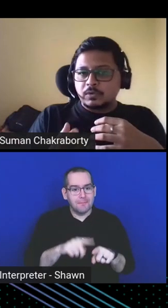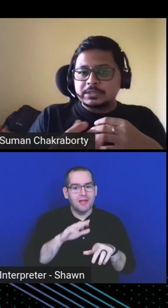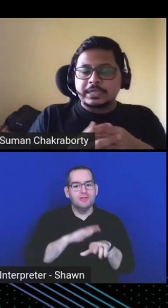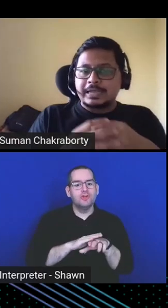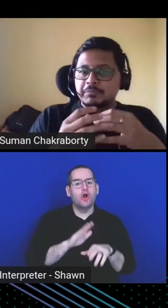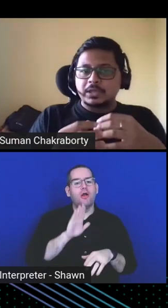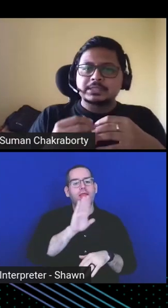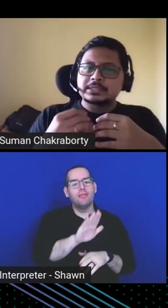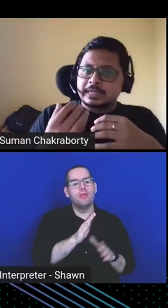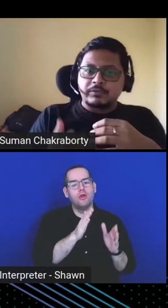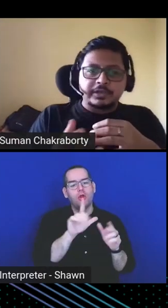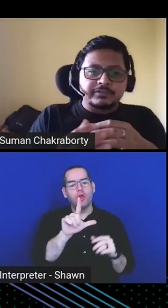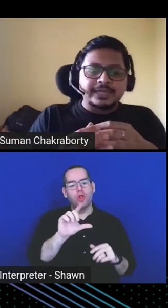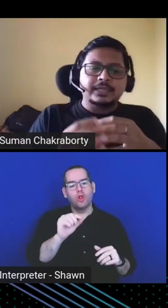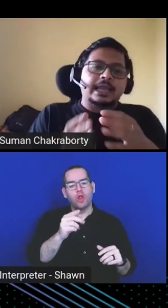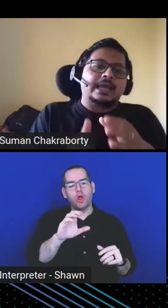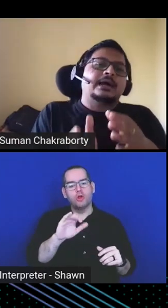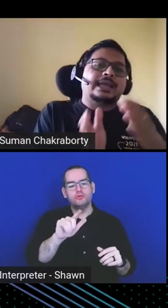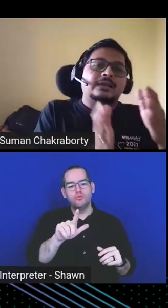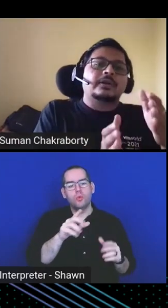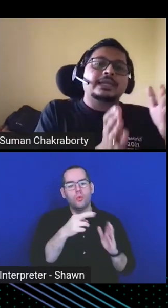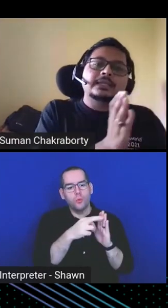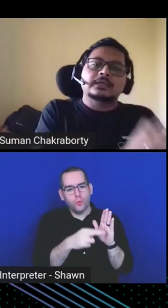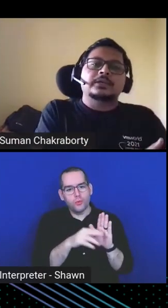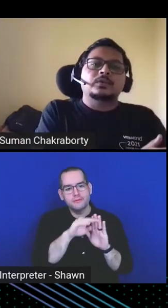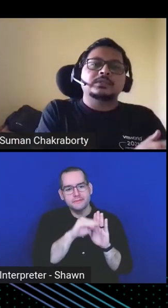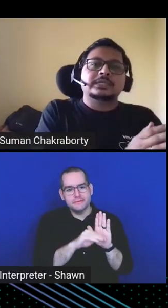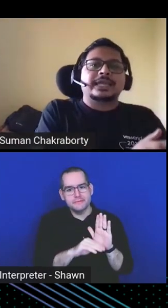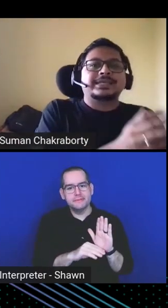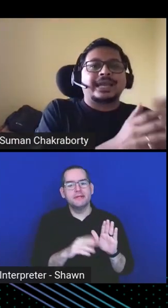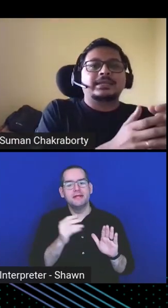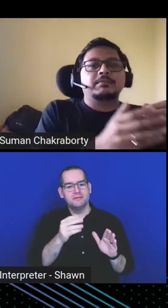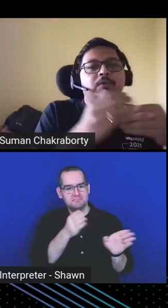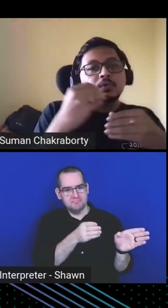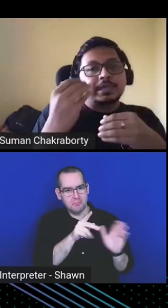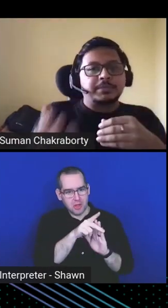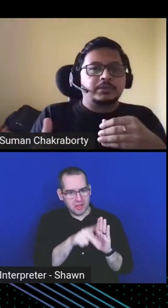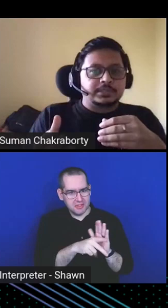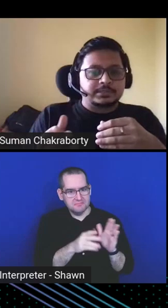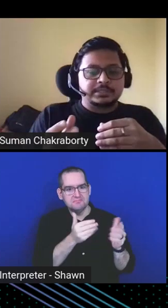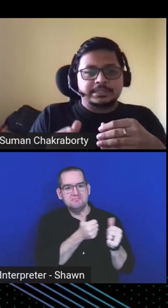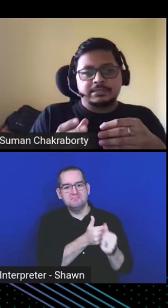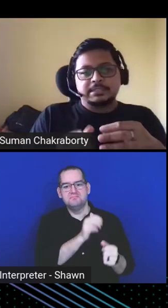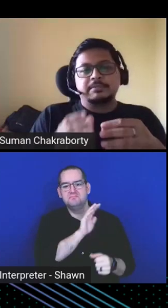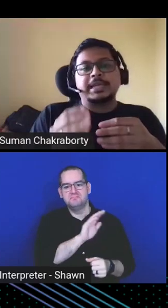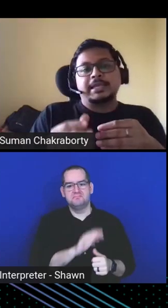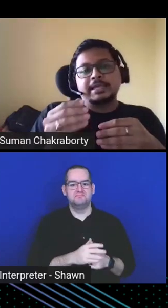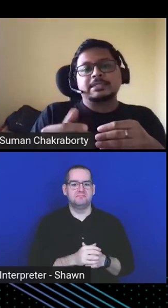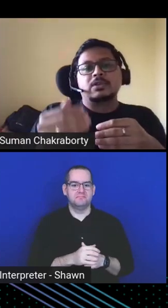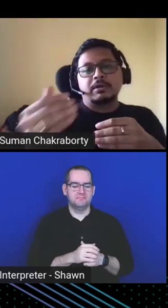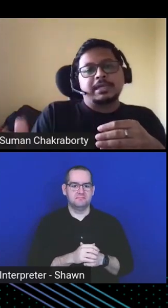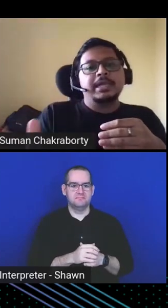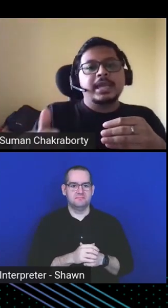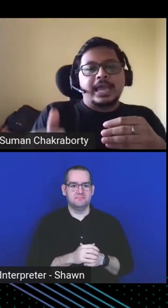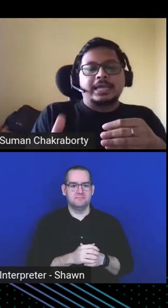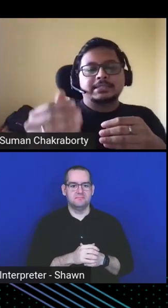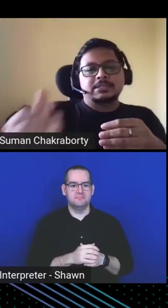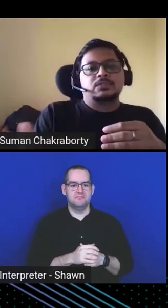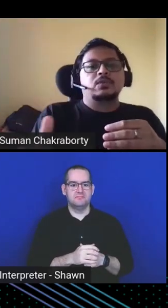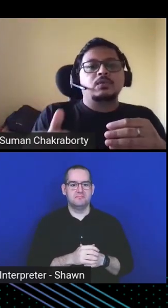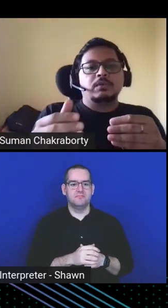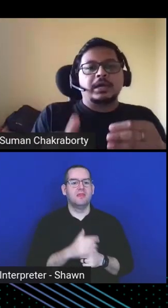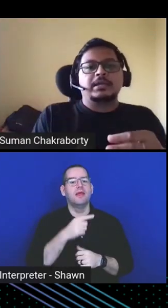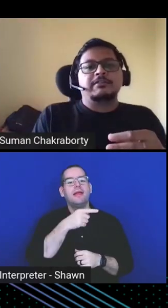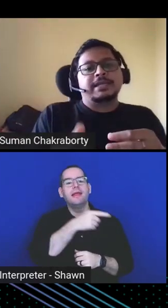of roles and policies that we define, and accordingly the user get tied up to that particular system, and he gets only